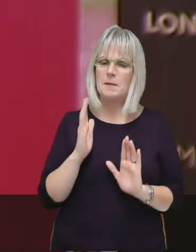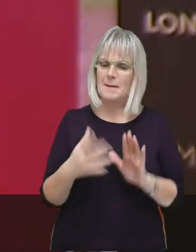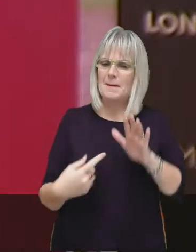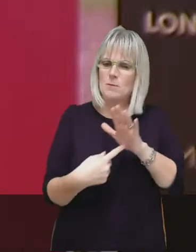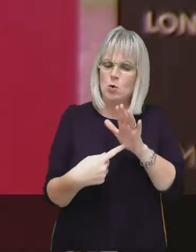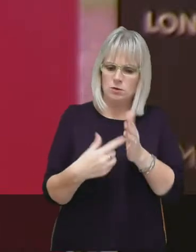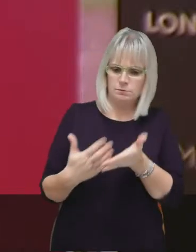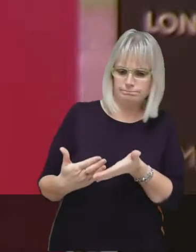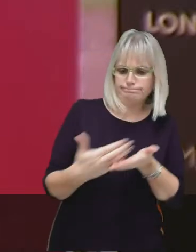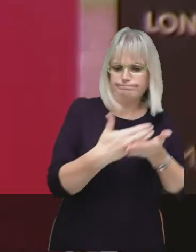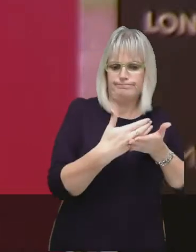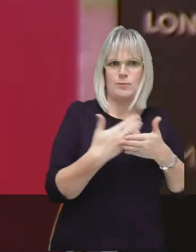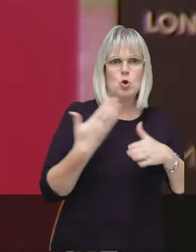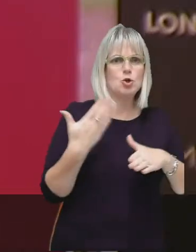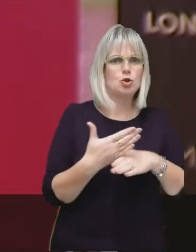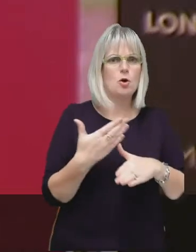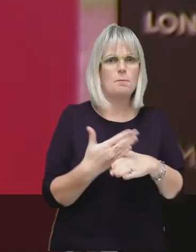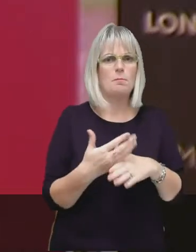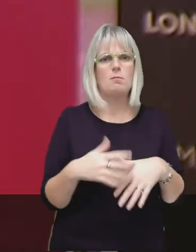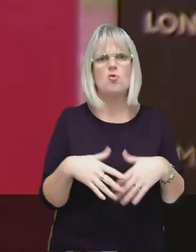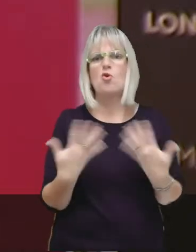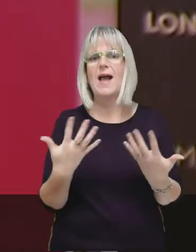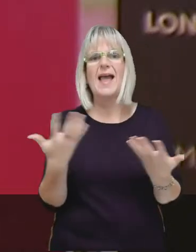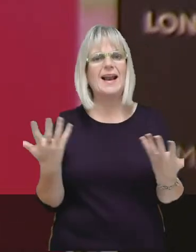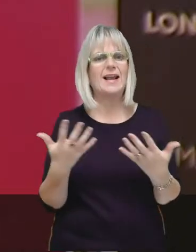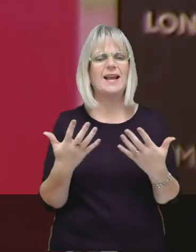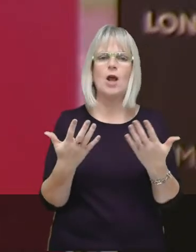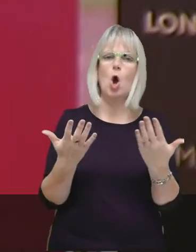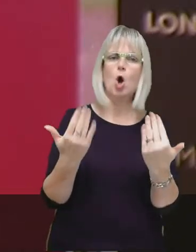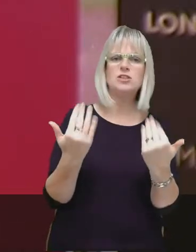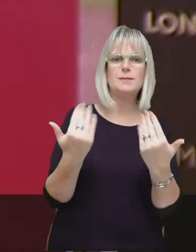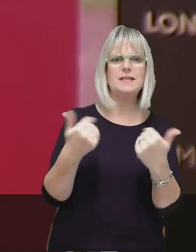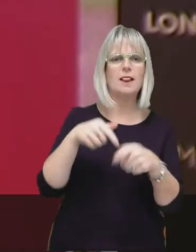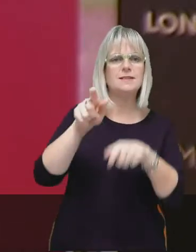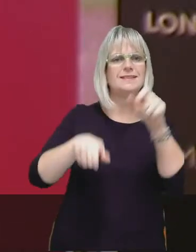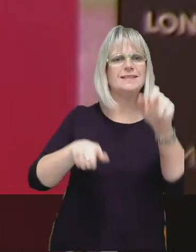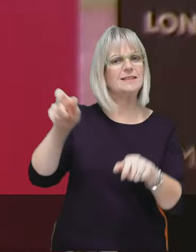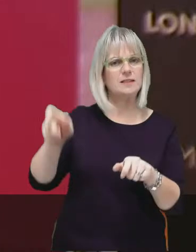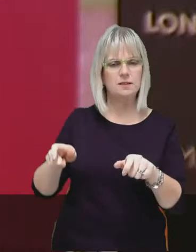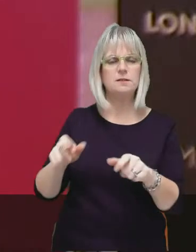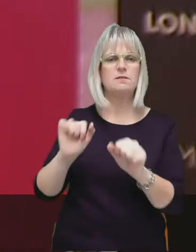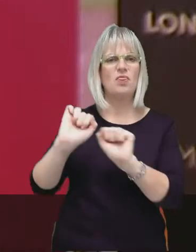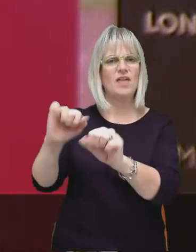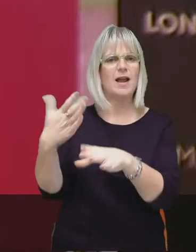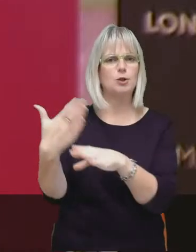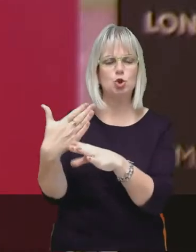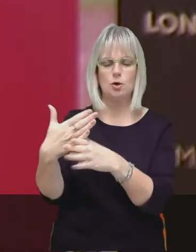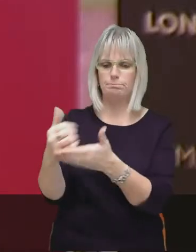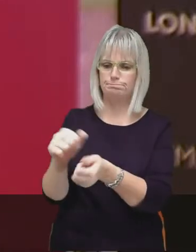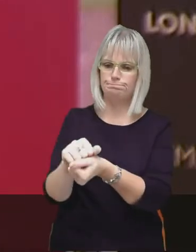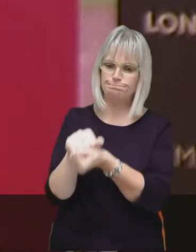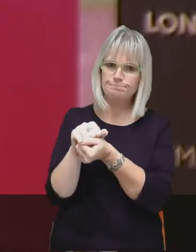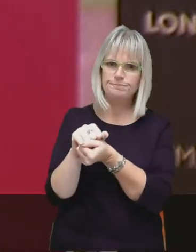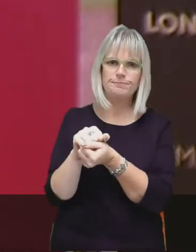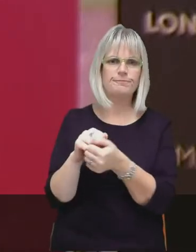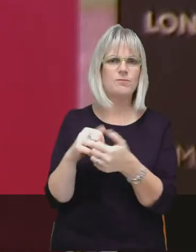and creative industries, and the vitality of our local high streets.